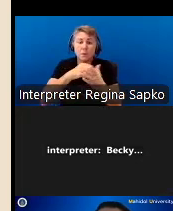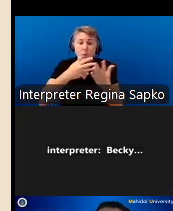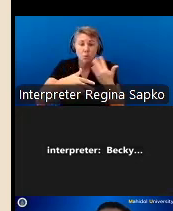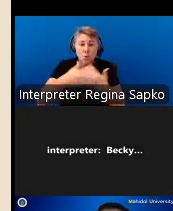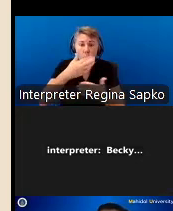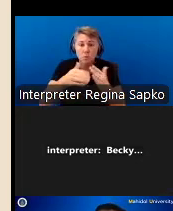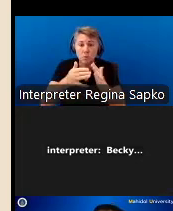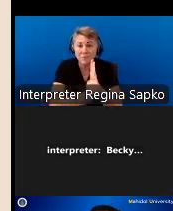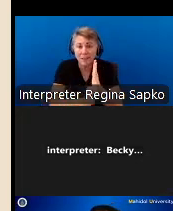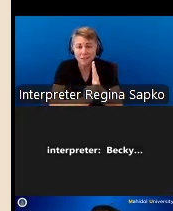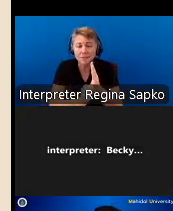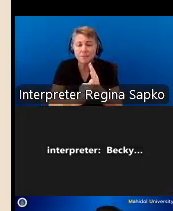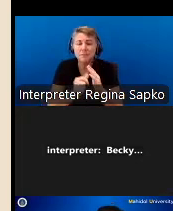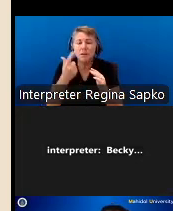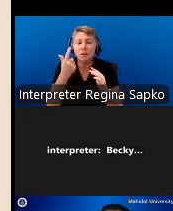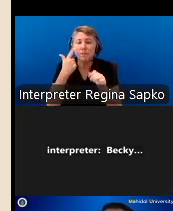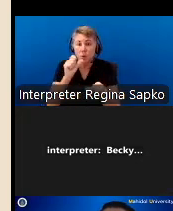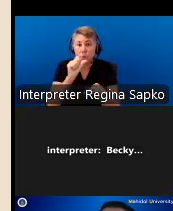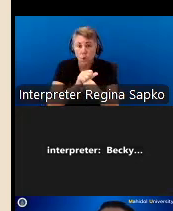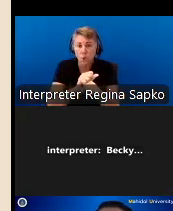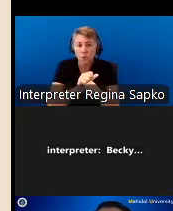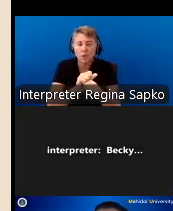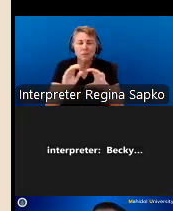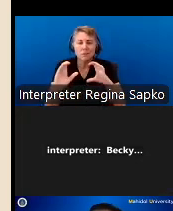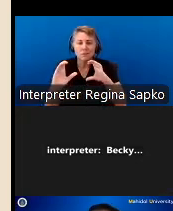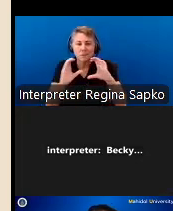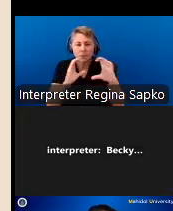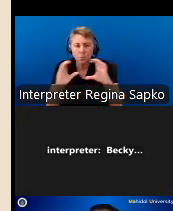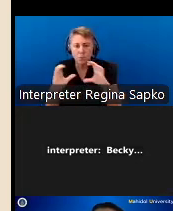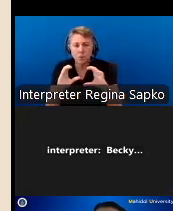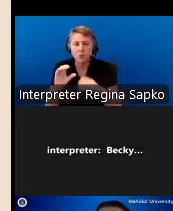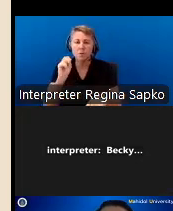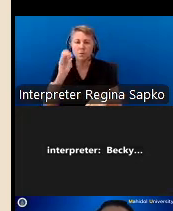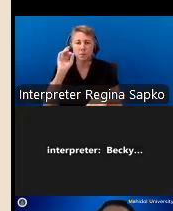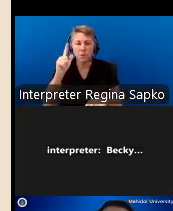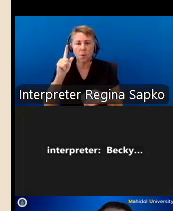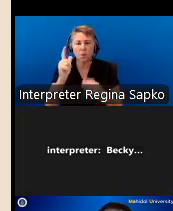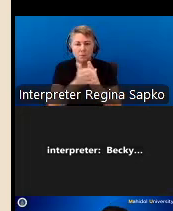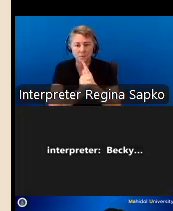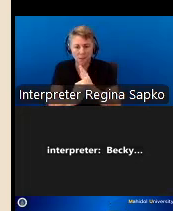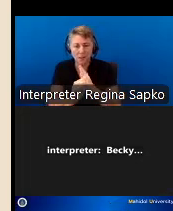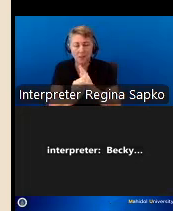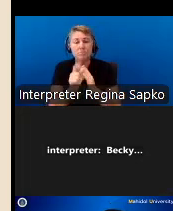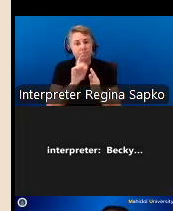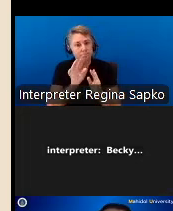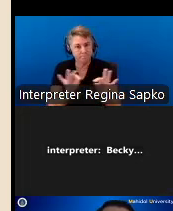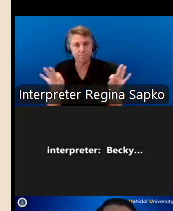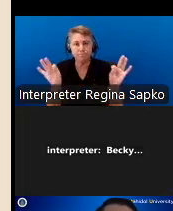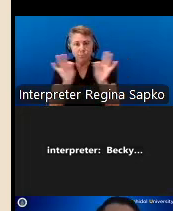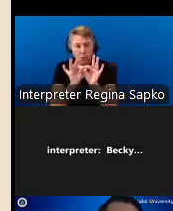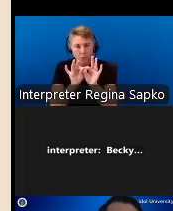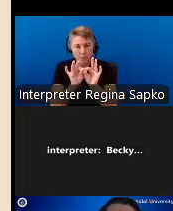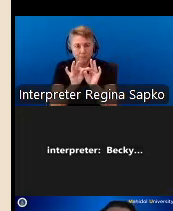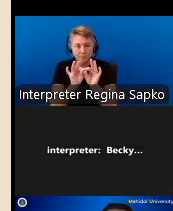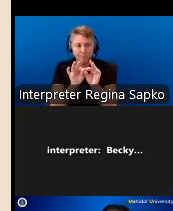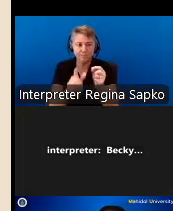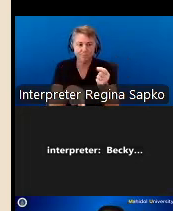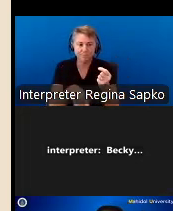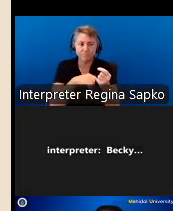work, communication, social skill. That's very important.